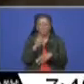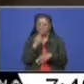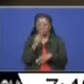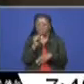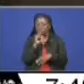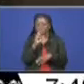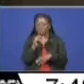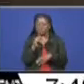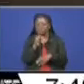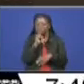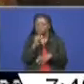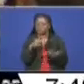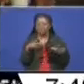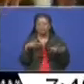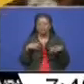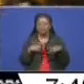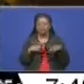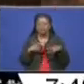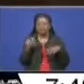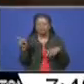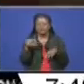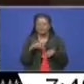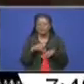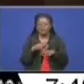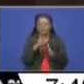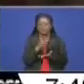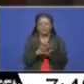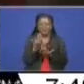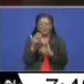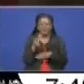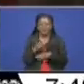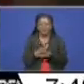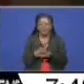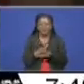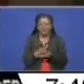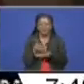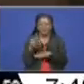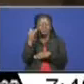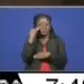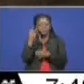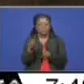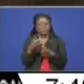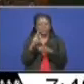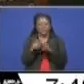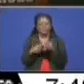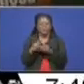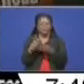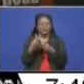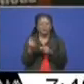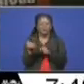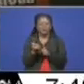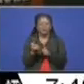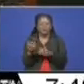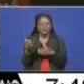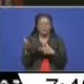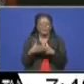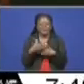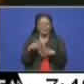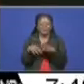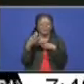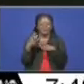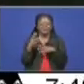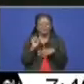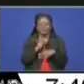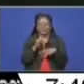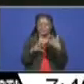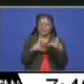was at the park last night. The elusive native who knows a lot about softball back in the 242. Excited to be back on